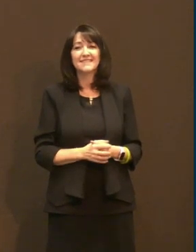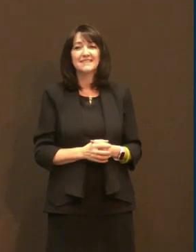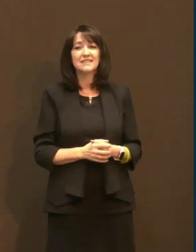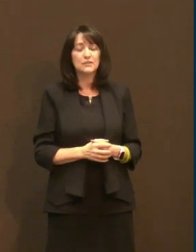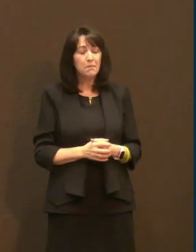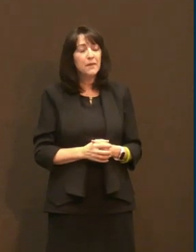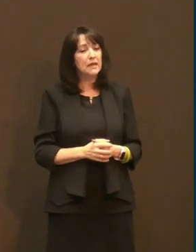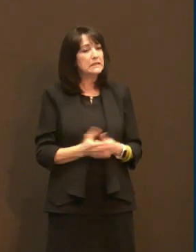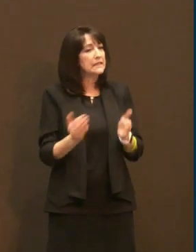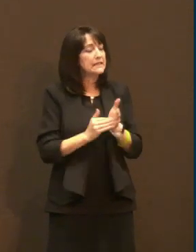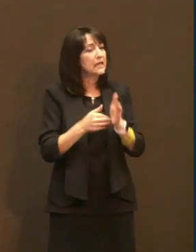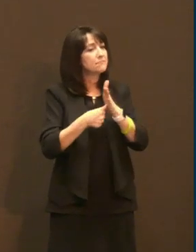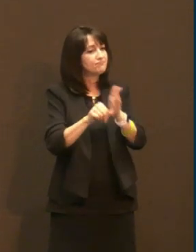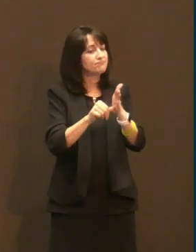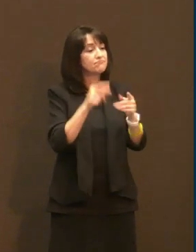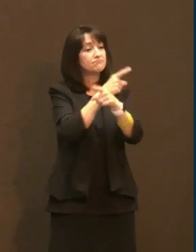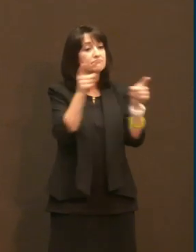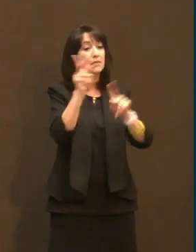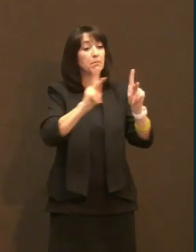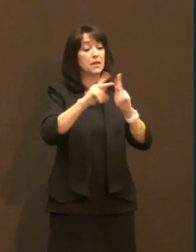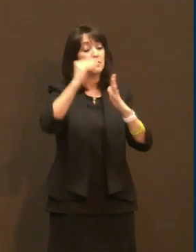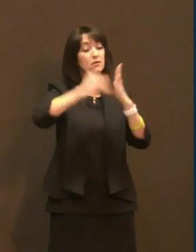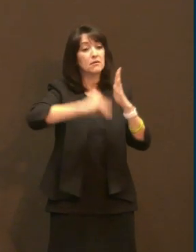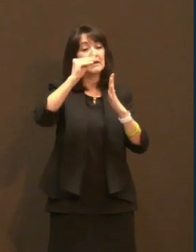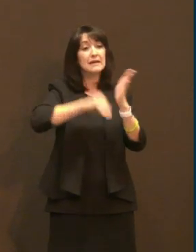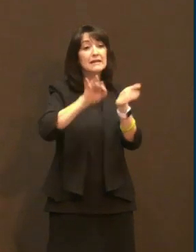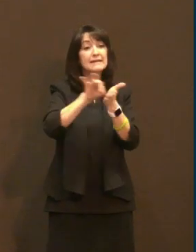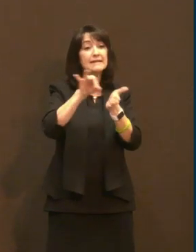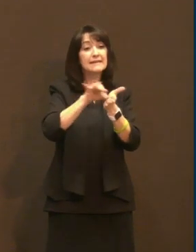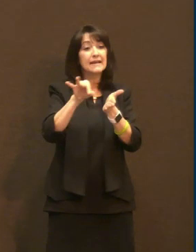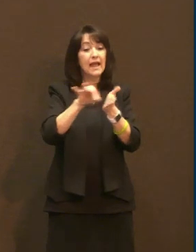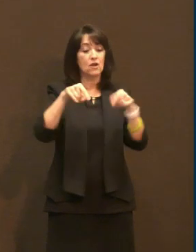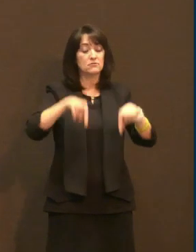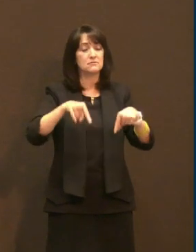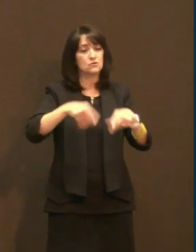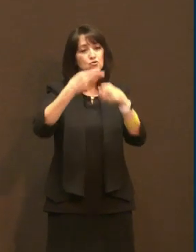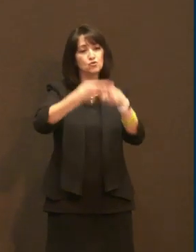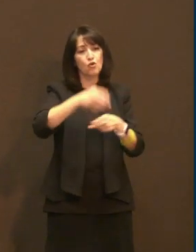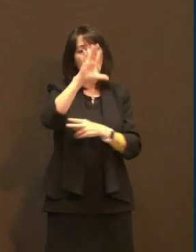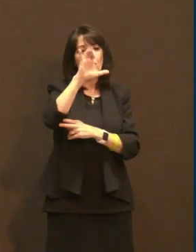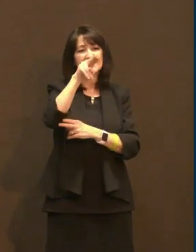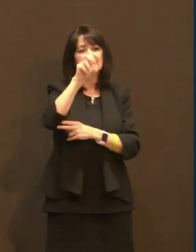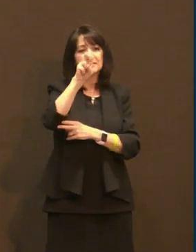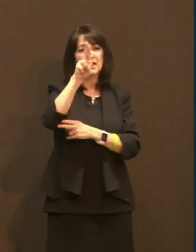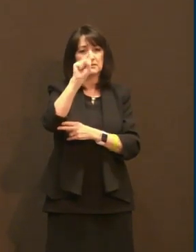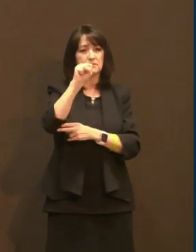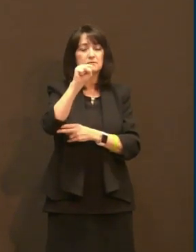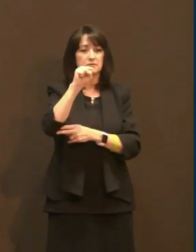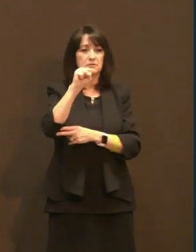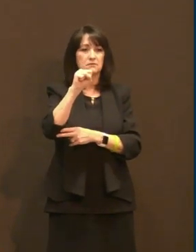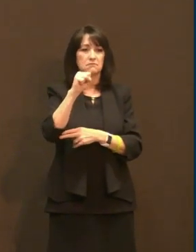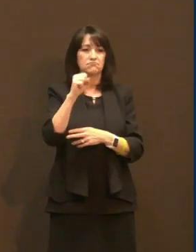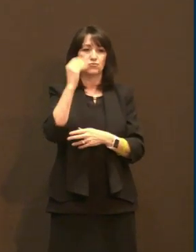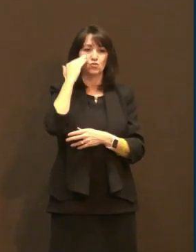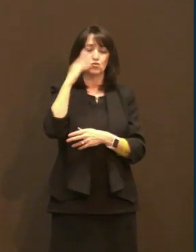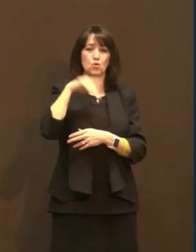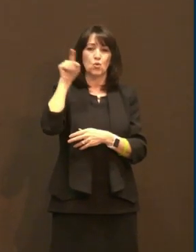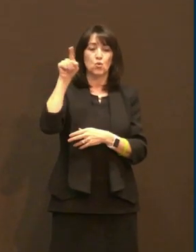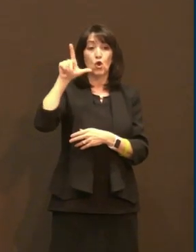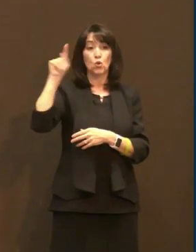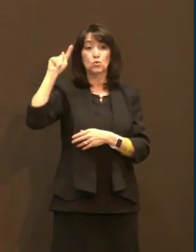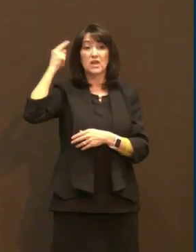their census forms so that we get an accurate count here in Delaware. I know the Lieutenant Governor has a big coalition of